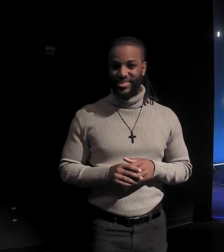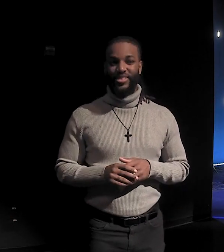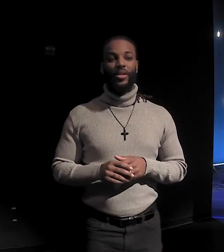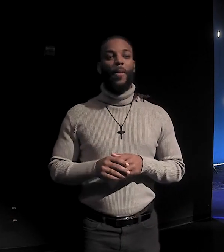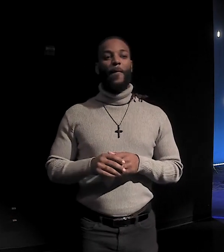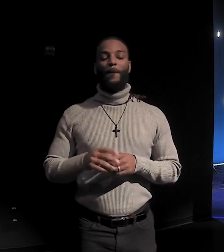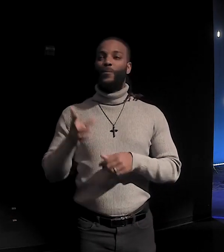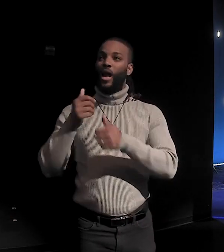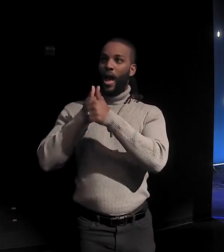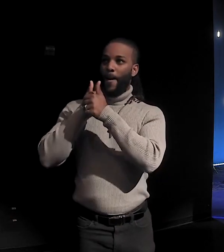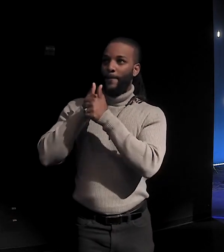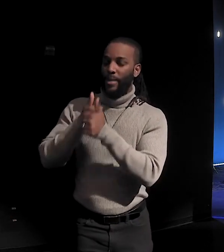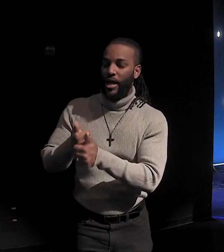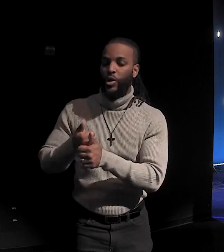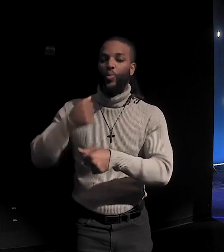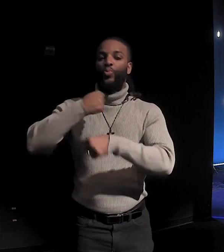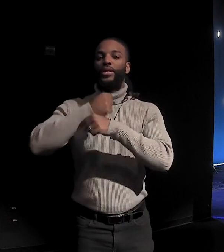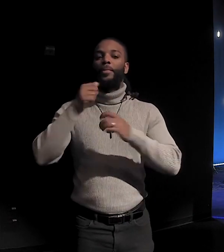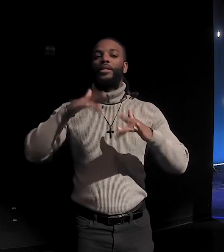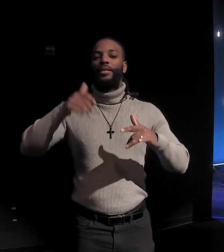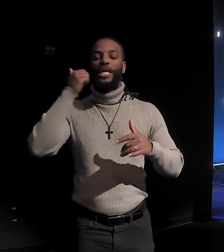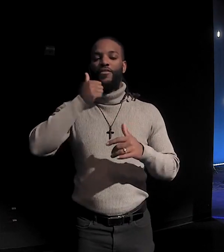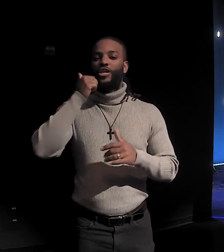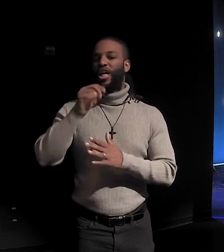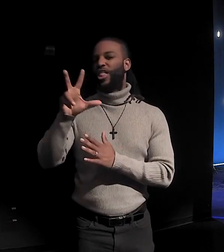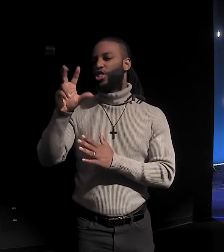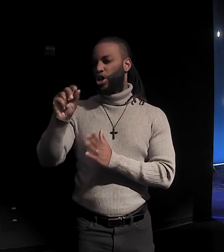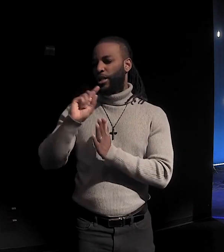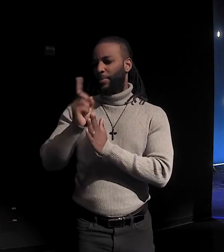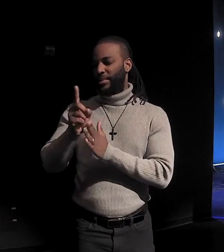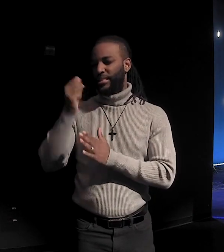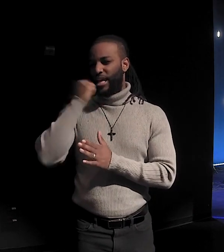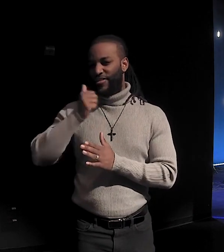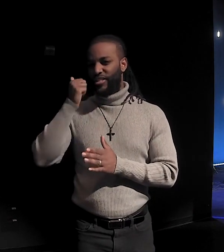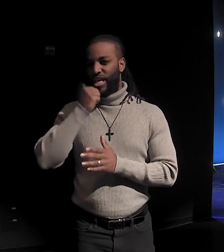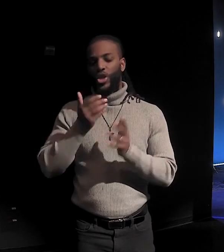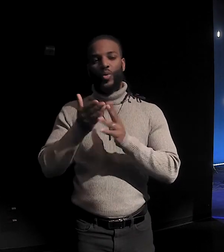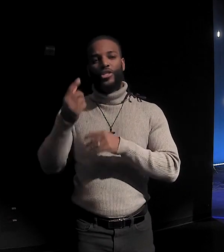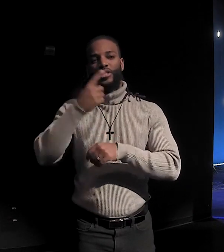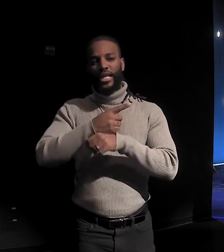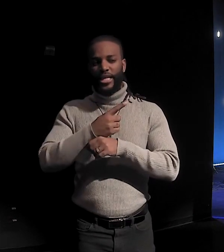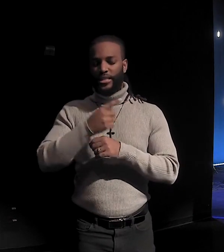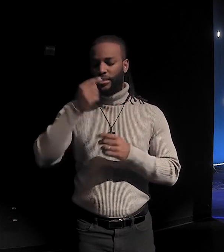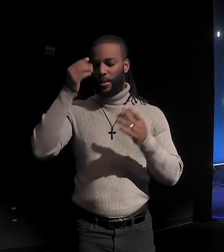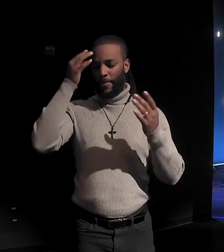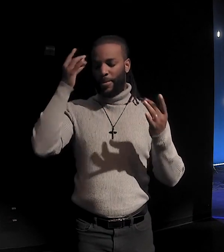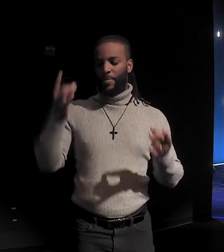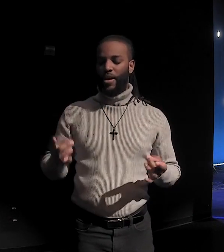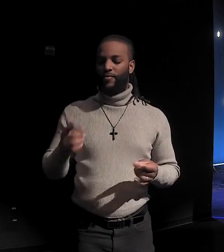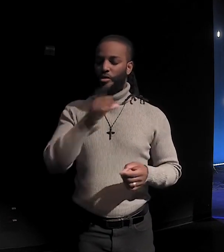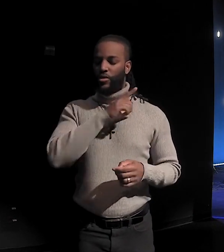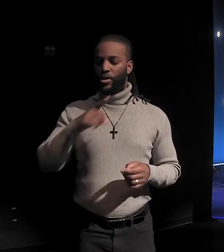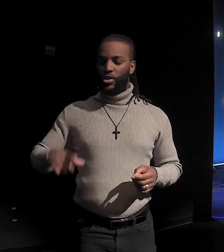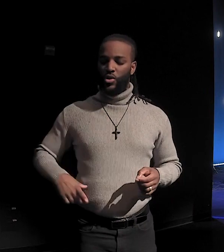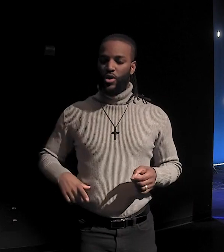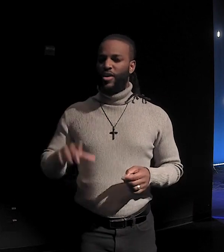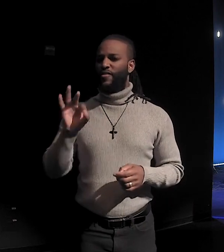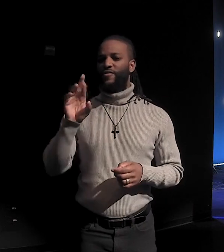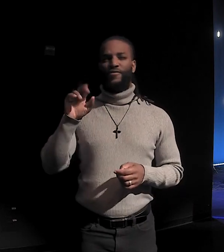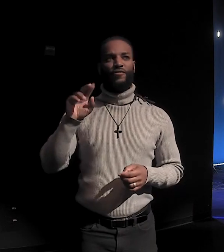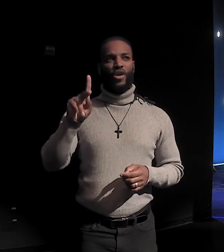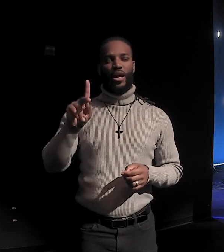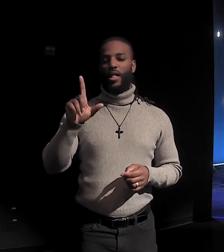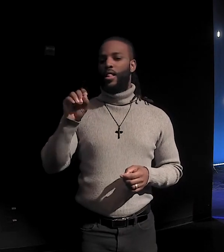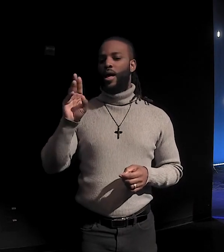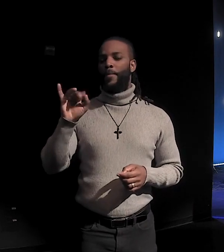We're inviting you to carve out space every day, at least 30 minutes a day, and then throughout your day, be mindful of the Lord. A guy named Frank Laubach,